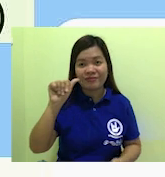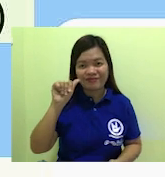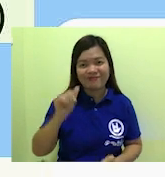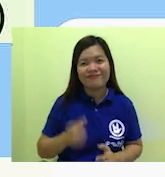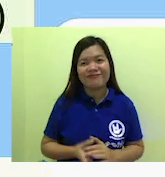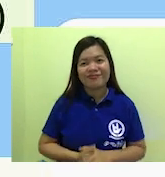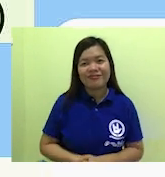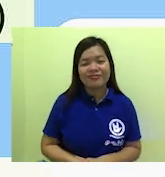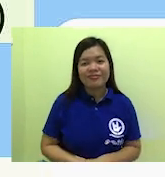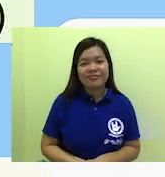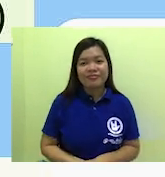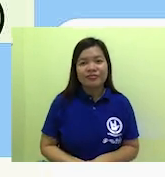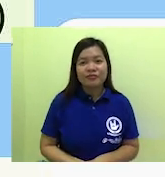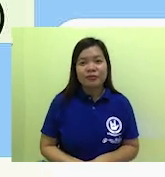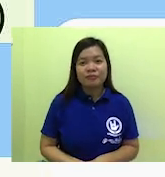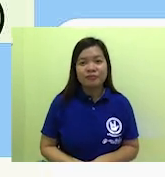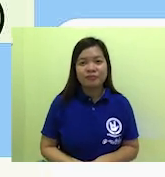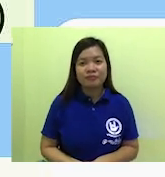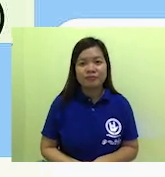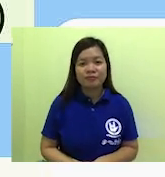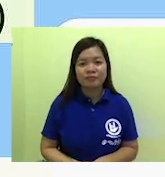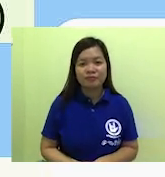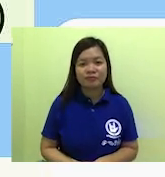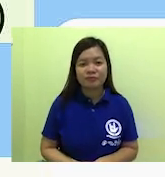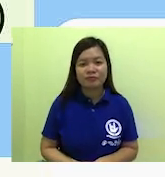equals A.